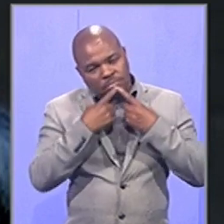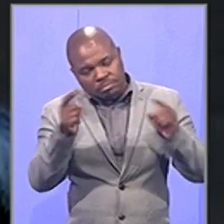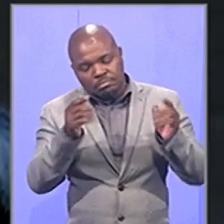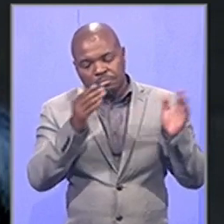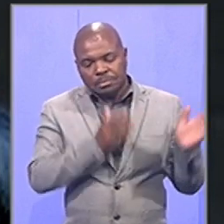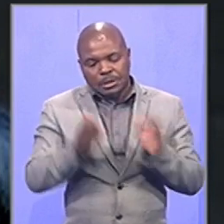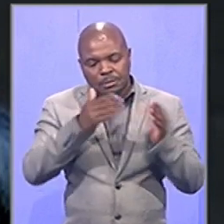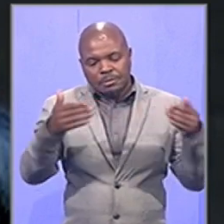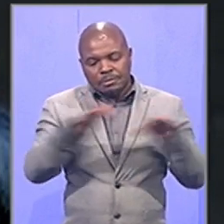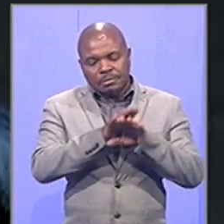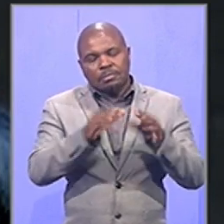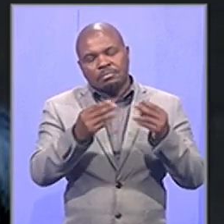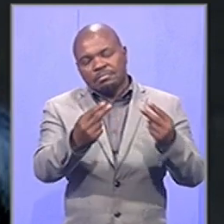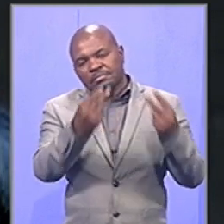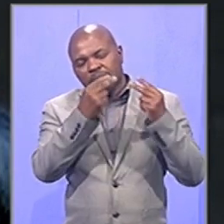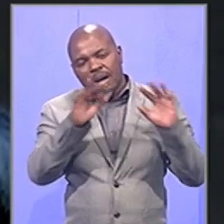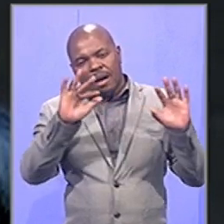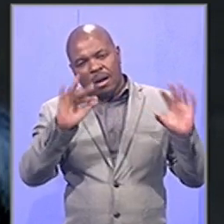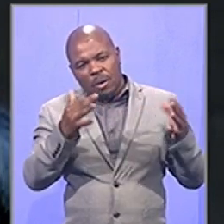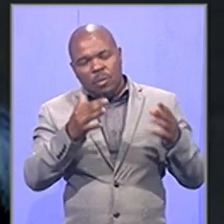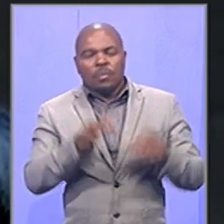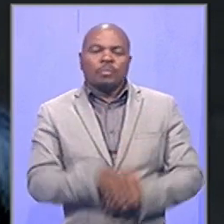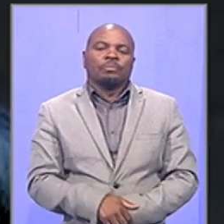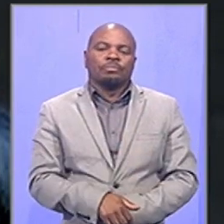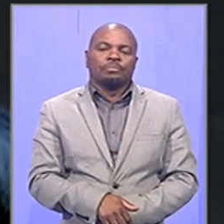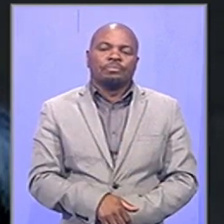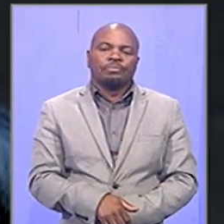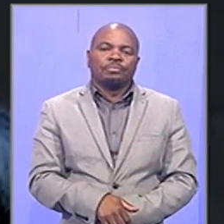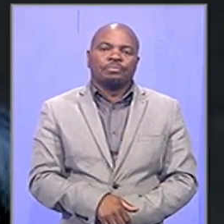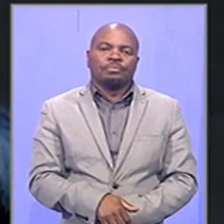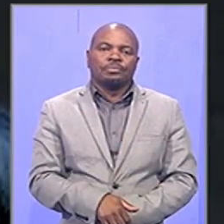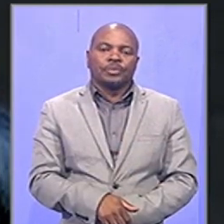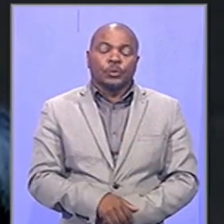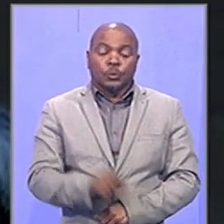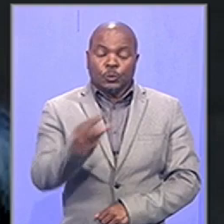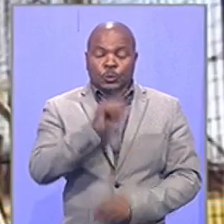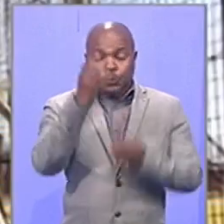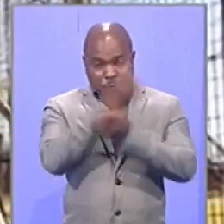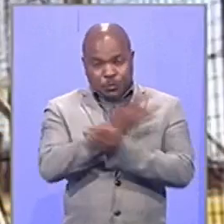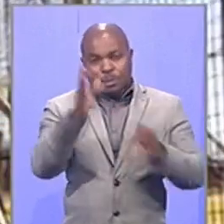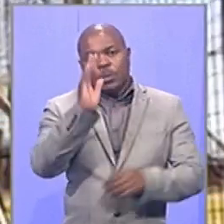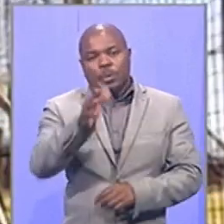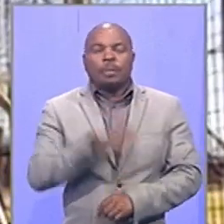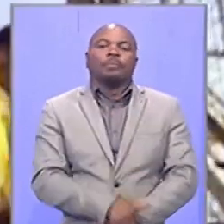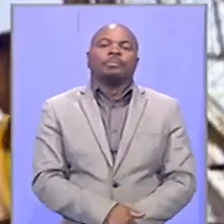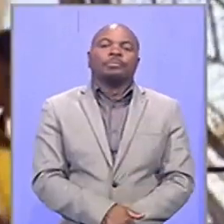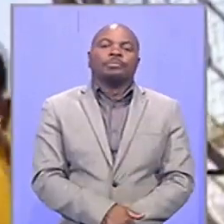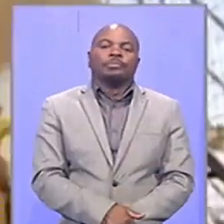ditukišetšo tša tirelo ya segopotšo le poloko ya mogale yo go se go e kae.